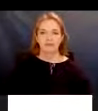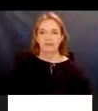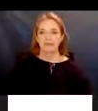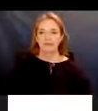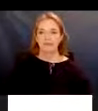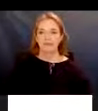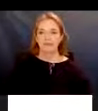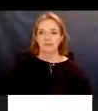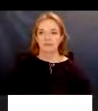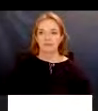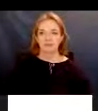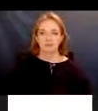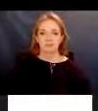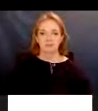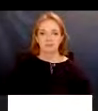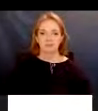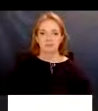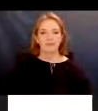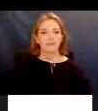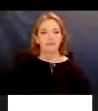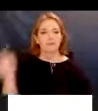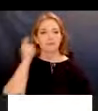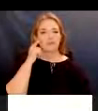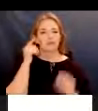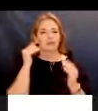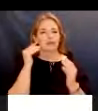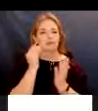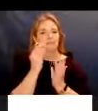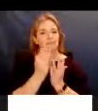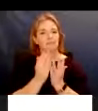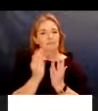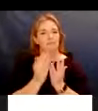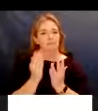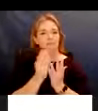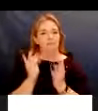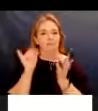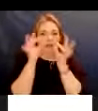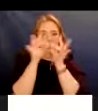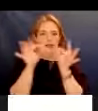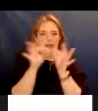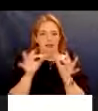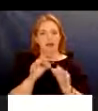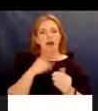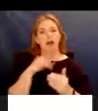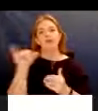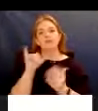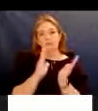And I think these I'm getting into now, the lines all have the same syllable